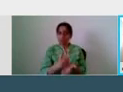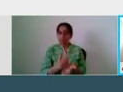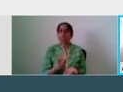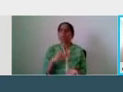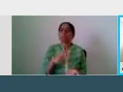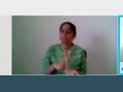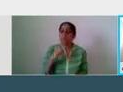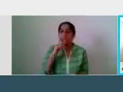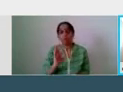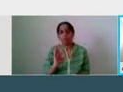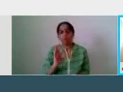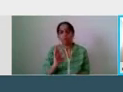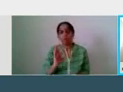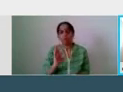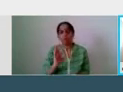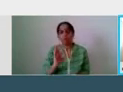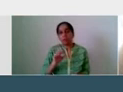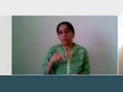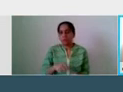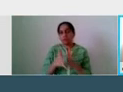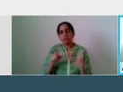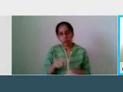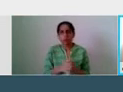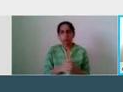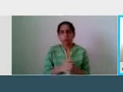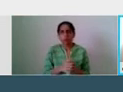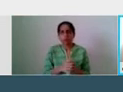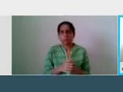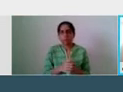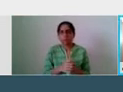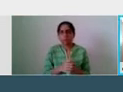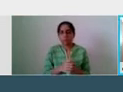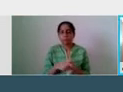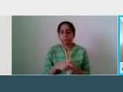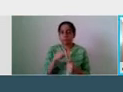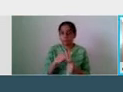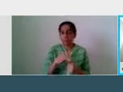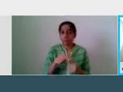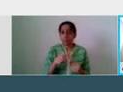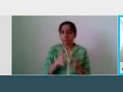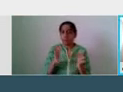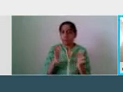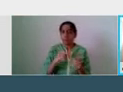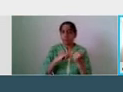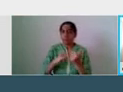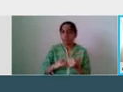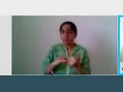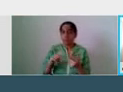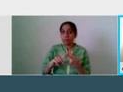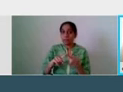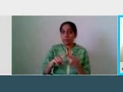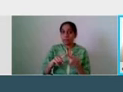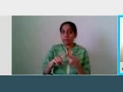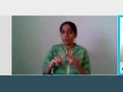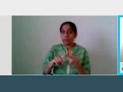and this in fact marks out these languages to be quite different but then as i've shown through my student work